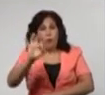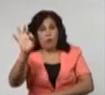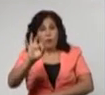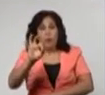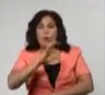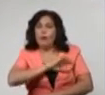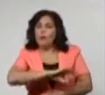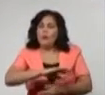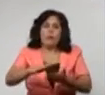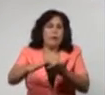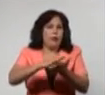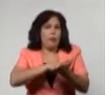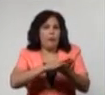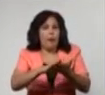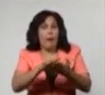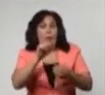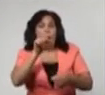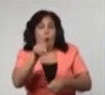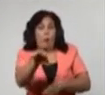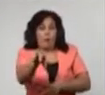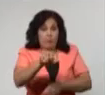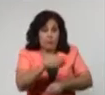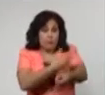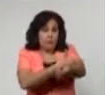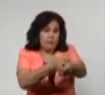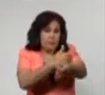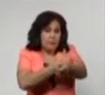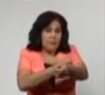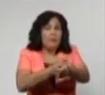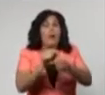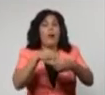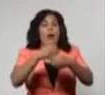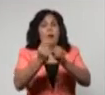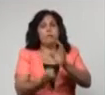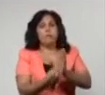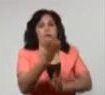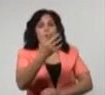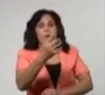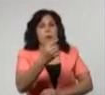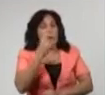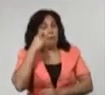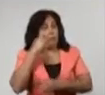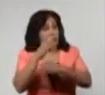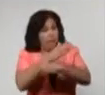all the confirmed cases since the beginning of the pandemic.